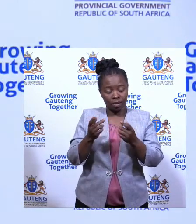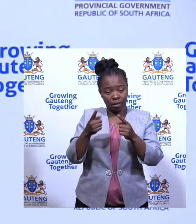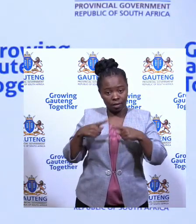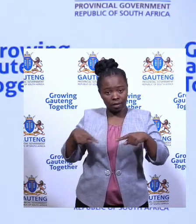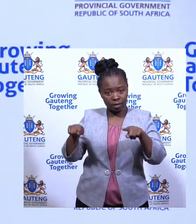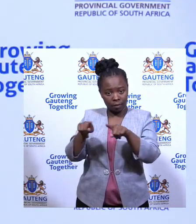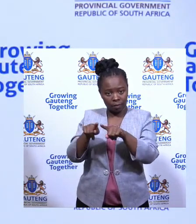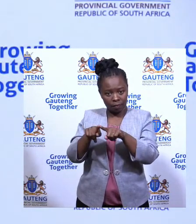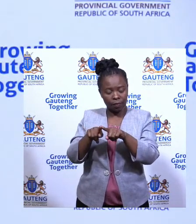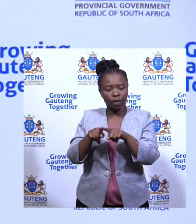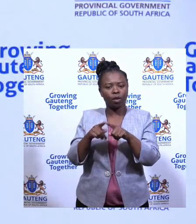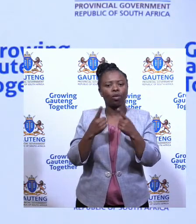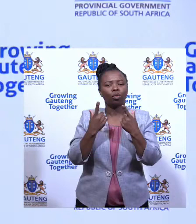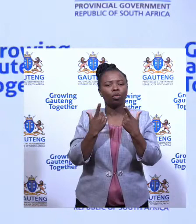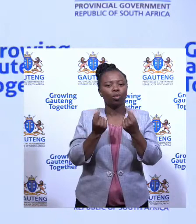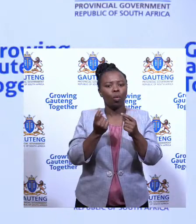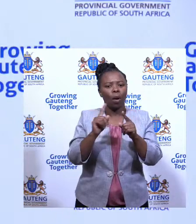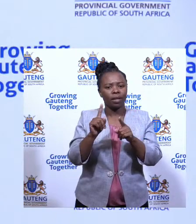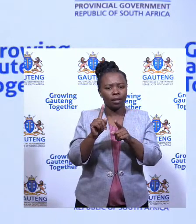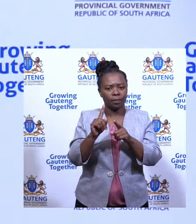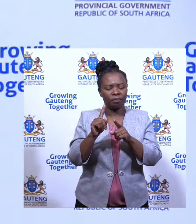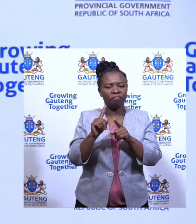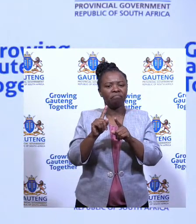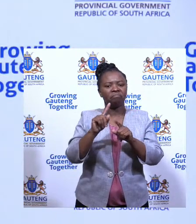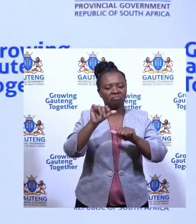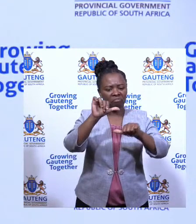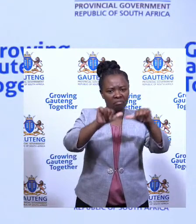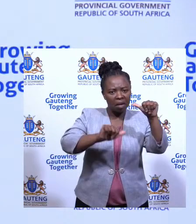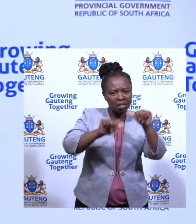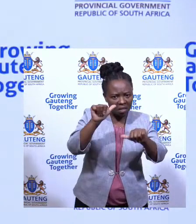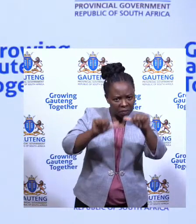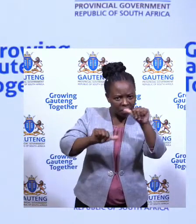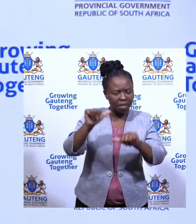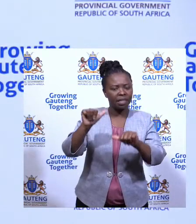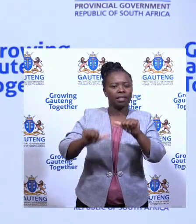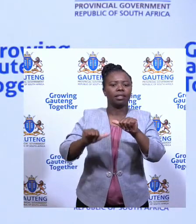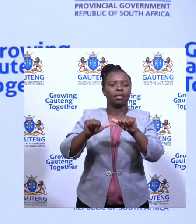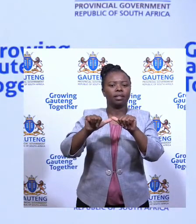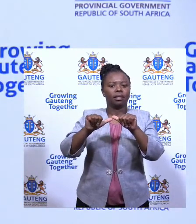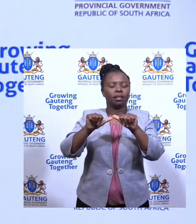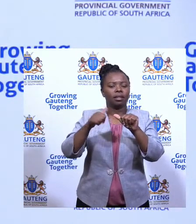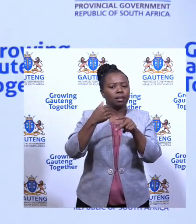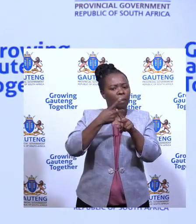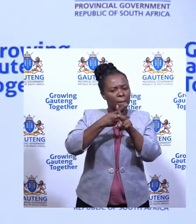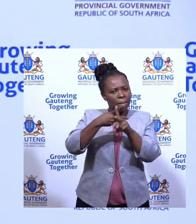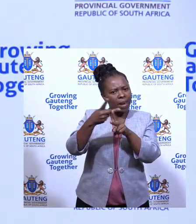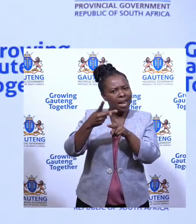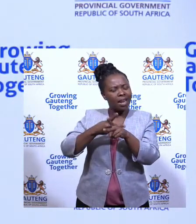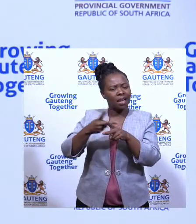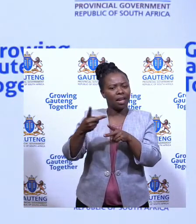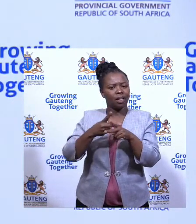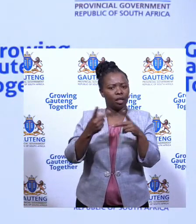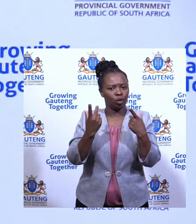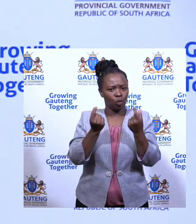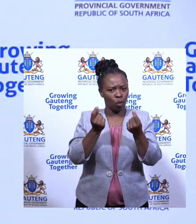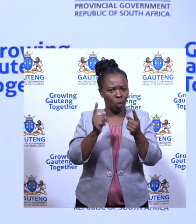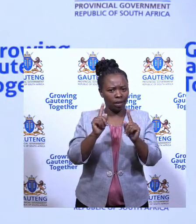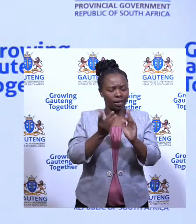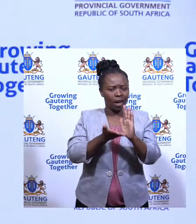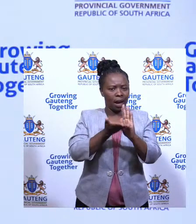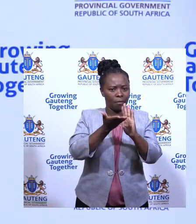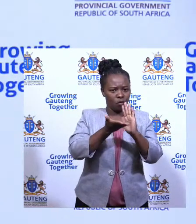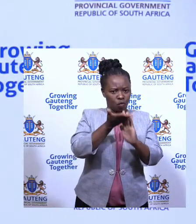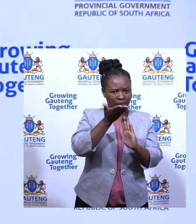specifically on the assistance with the assessment and planning of the upgrade and installation of